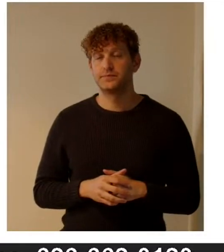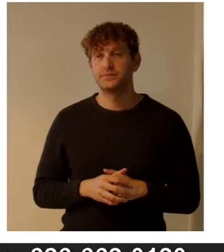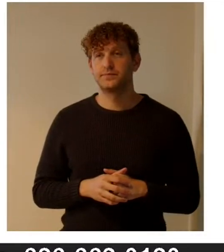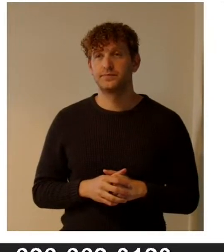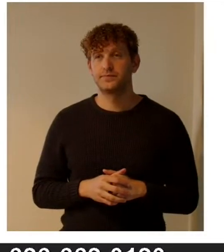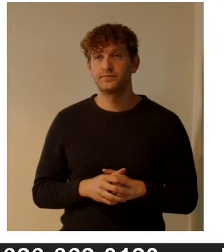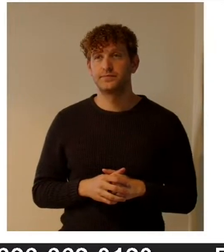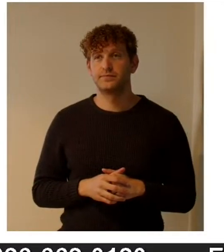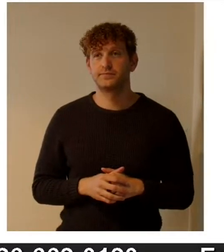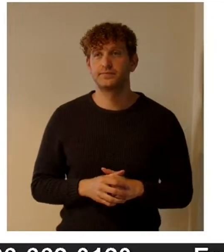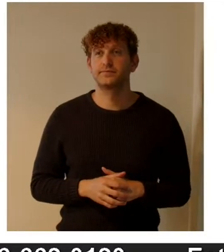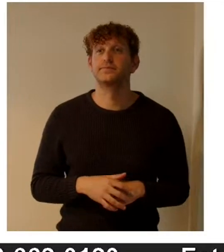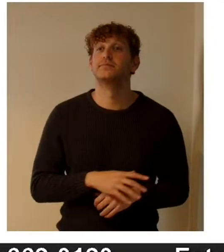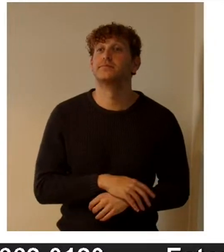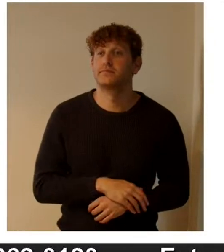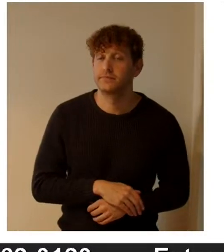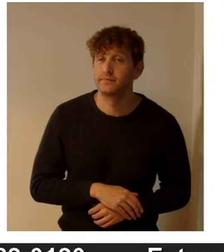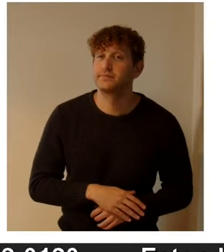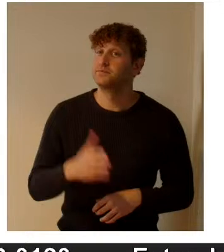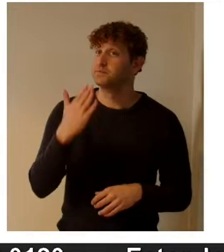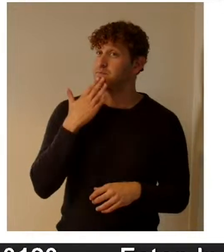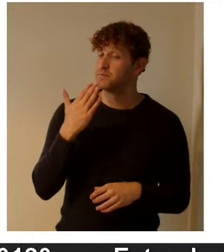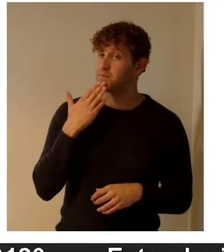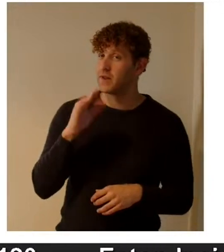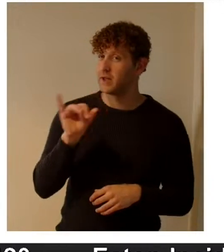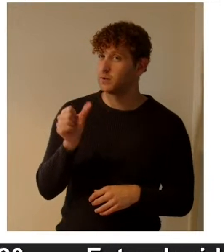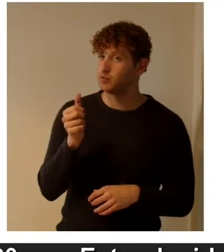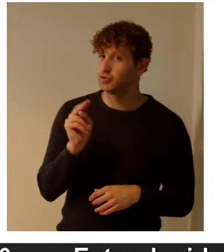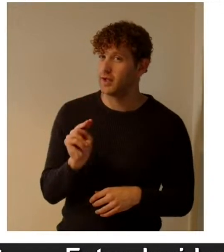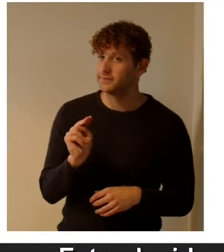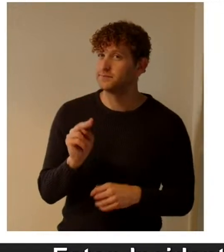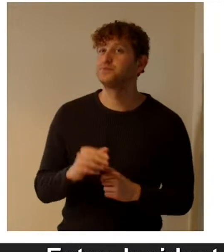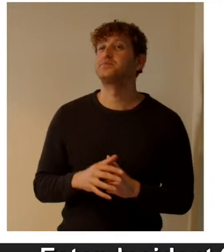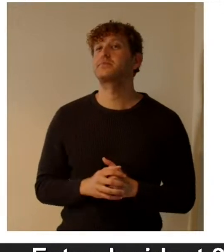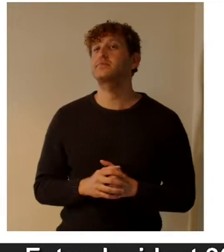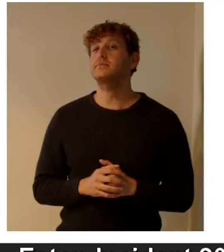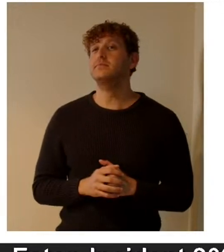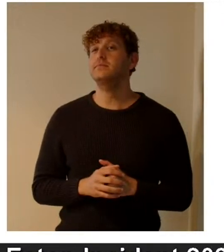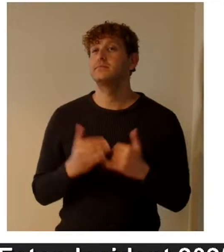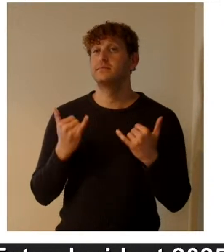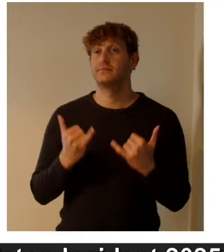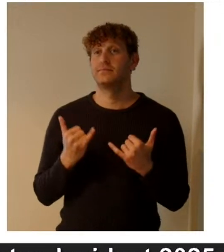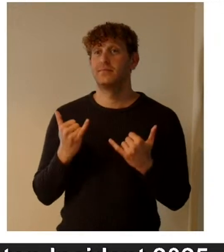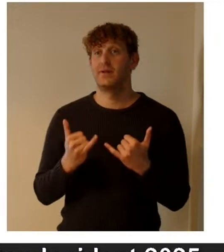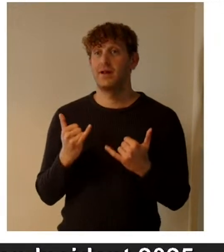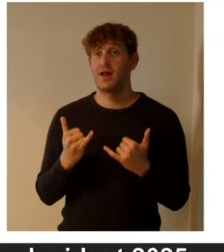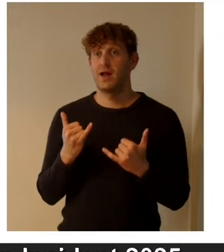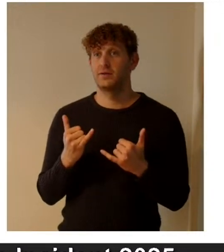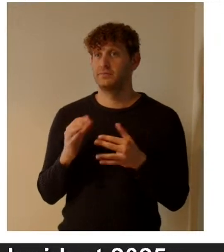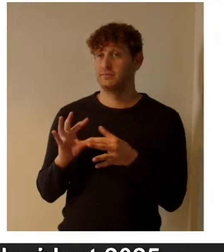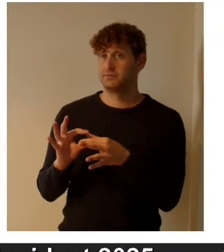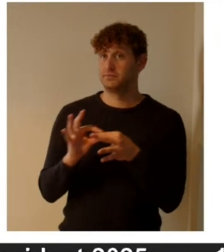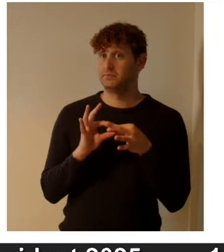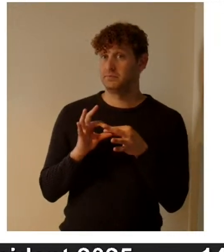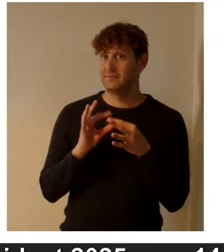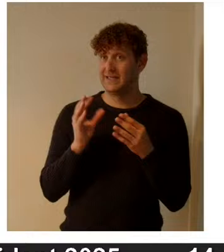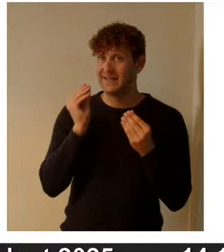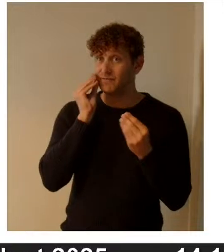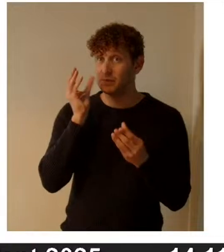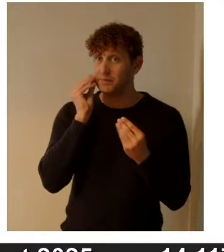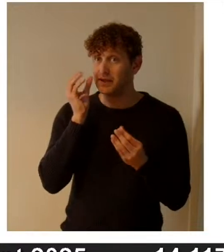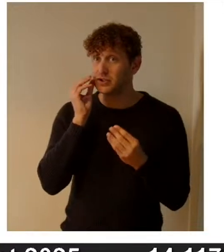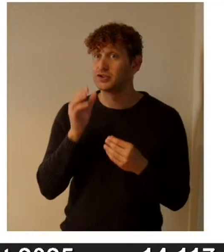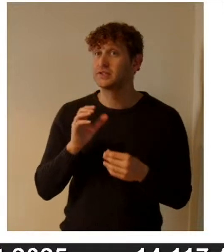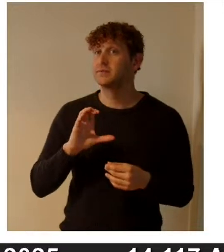Thank you, Jen, for that. I'd like to also invite back from our Joint Information Center, Kevin Chavez.